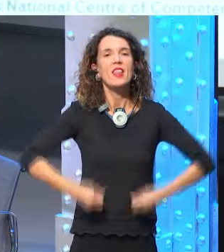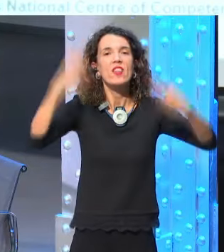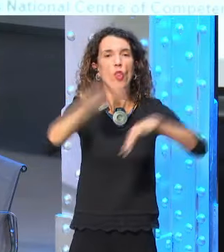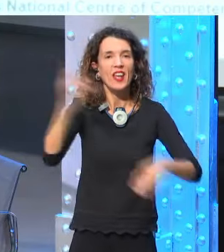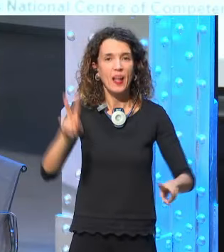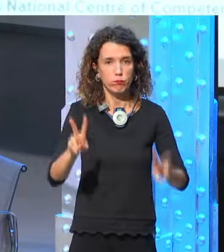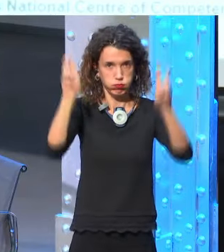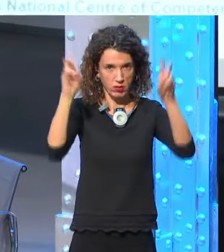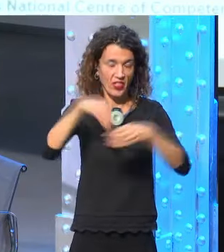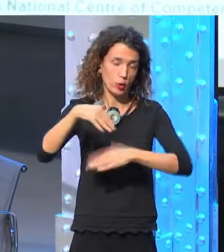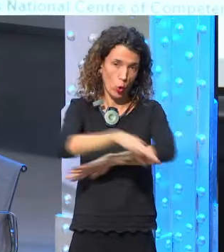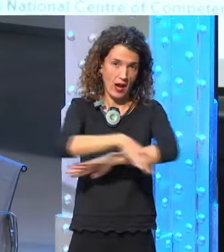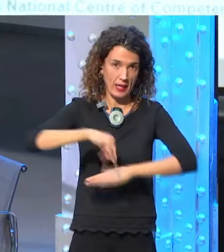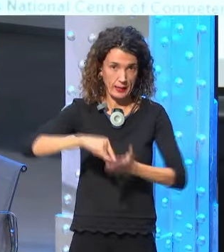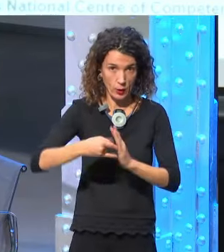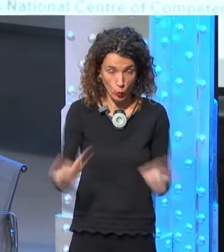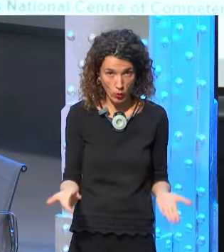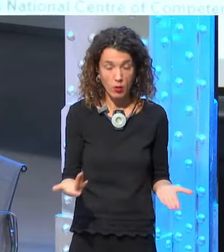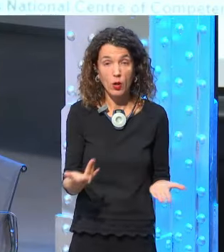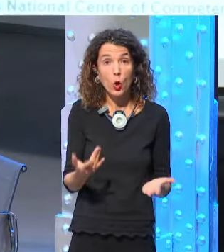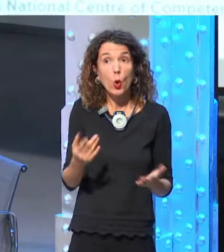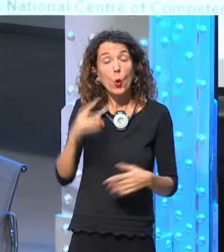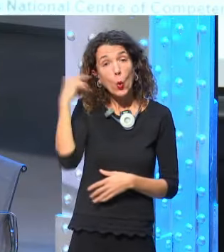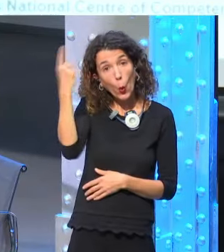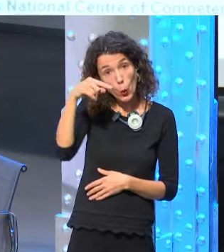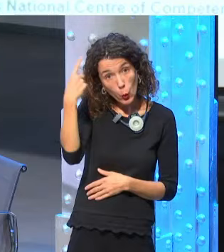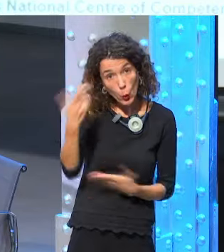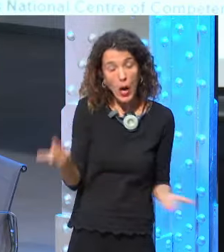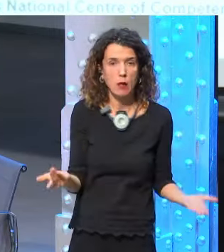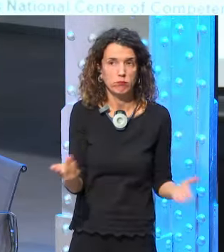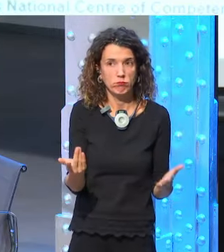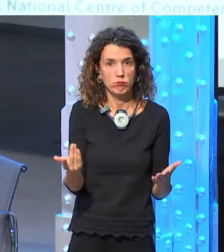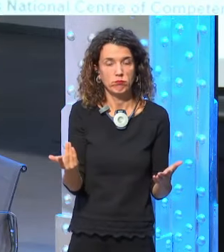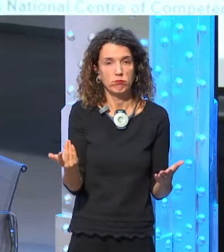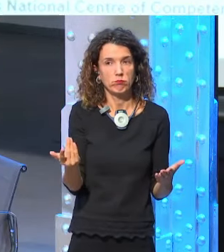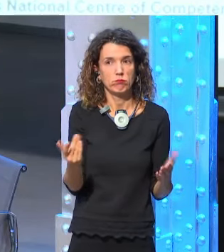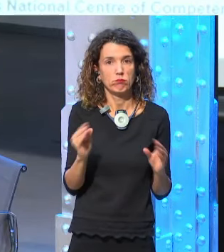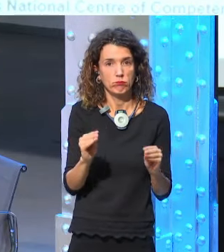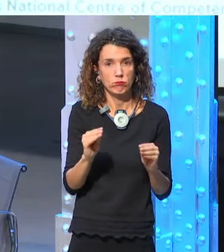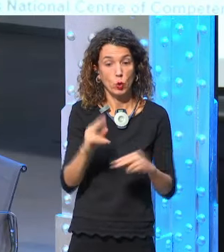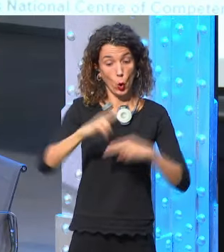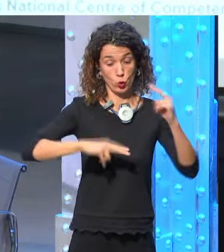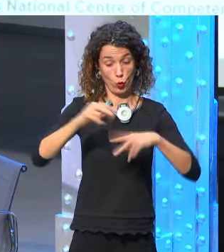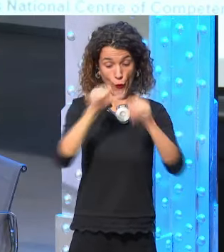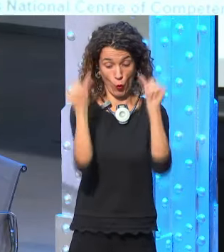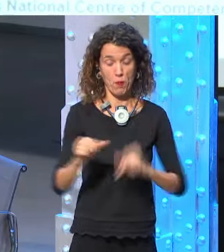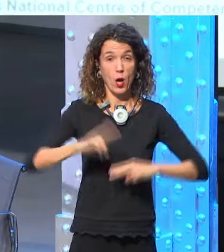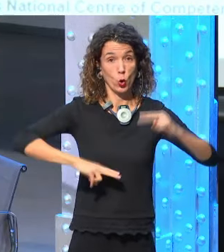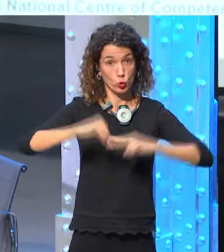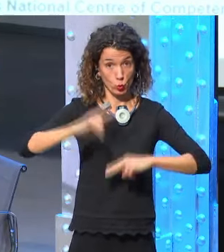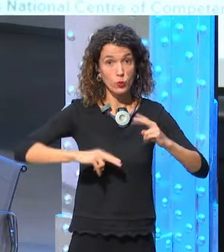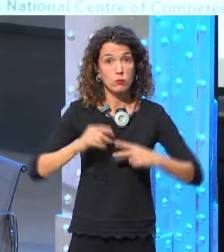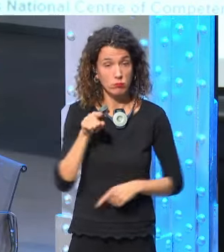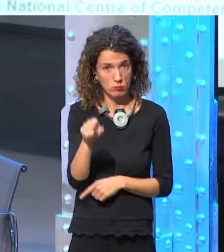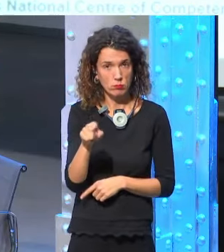know, the building culture was always very important in architecture. The way that you construct a building is the way